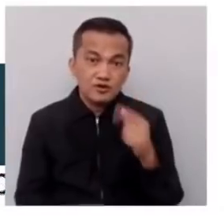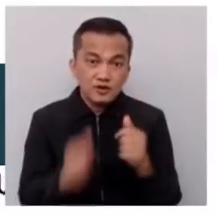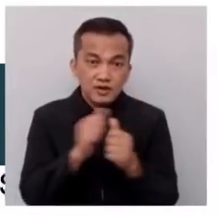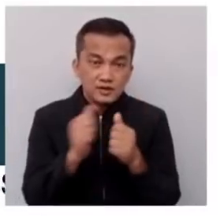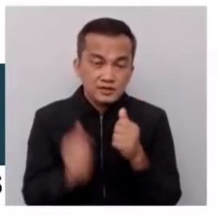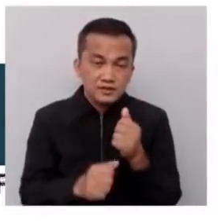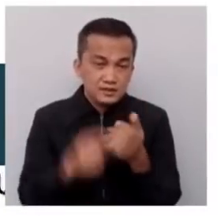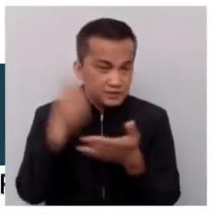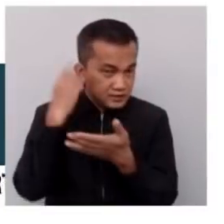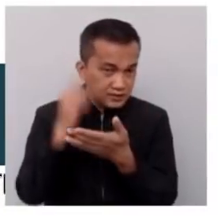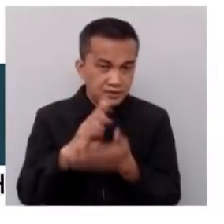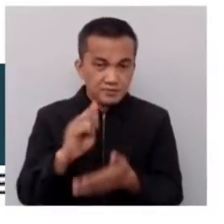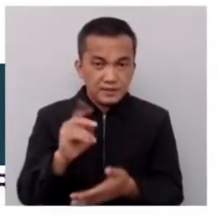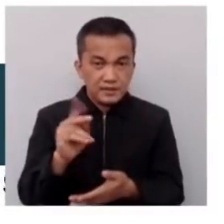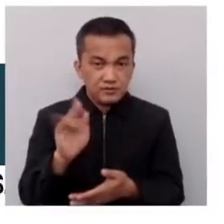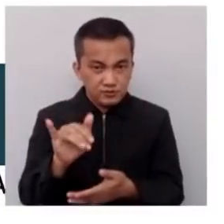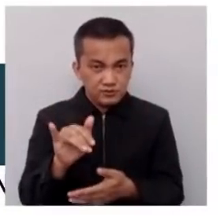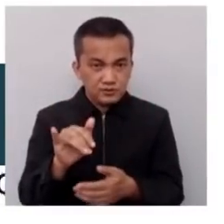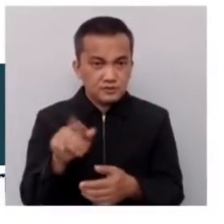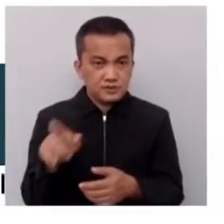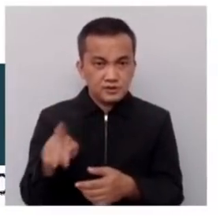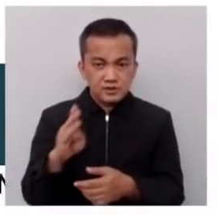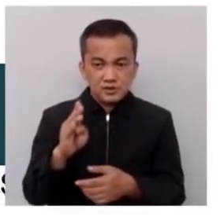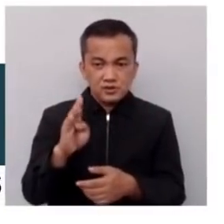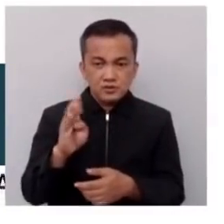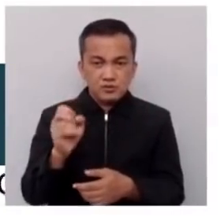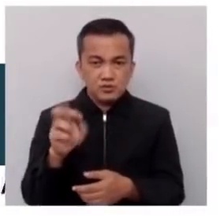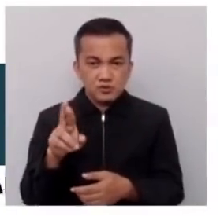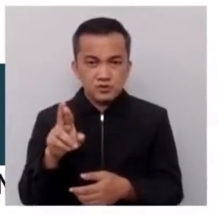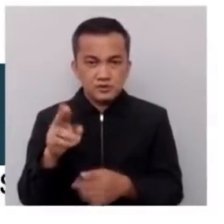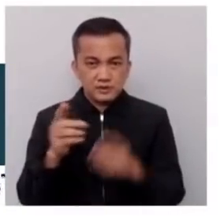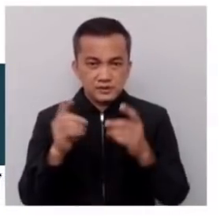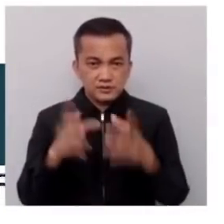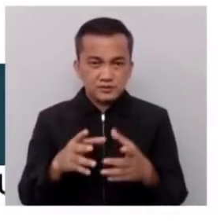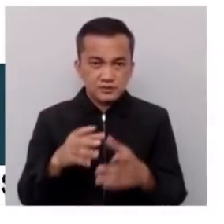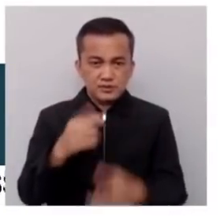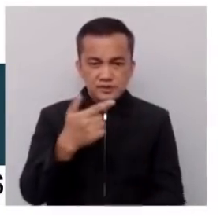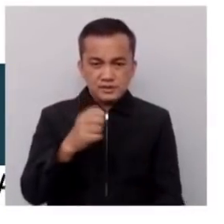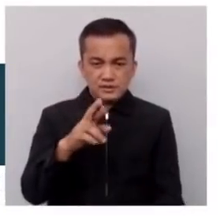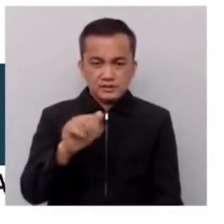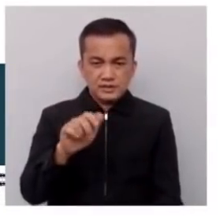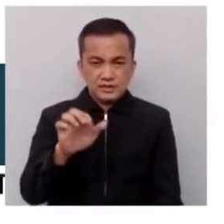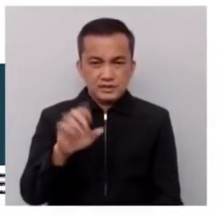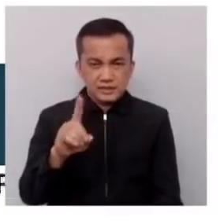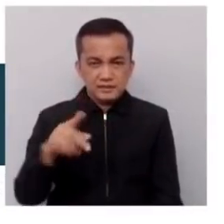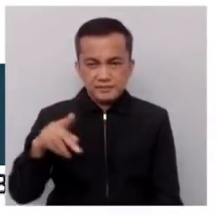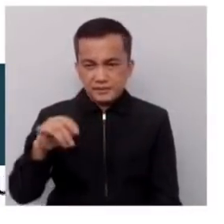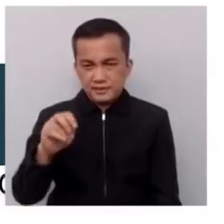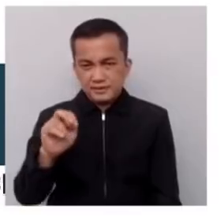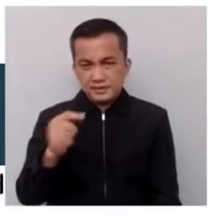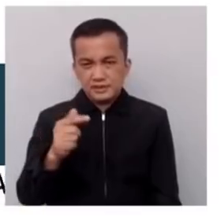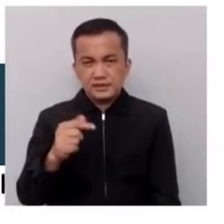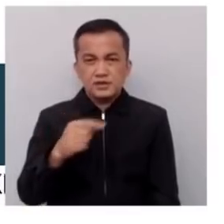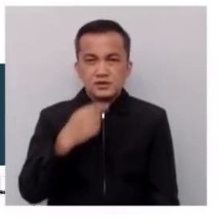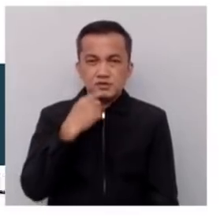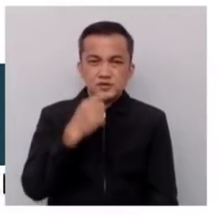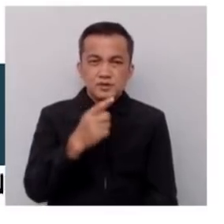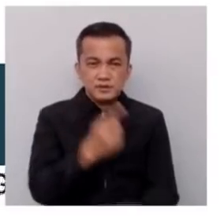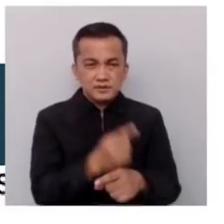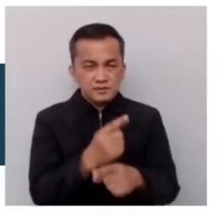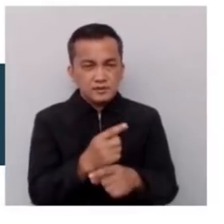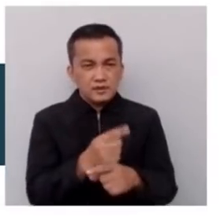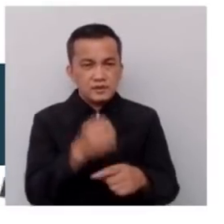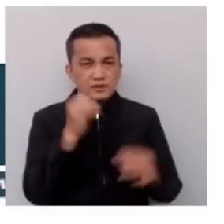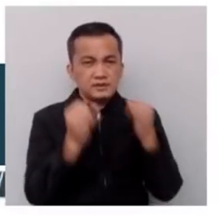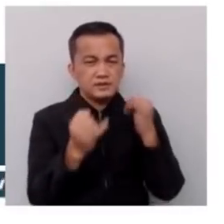Attorney Dino. There's also Bucor Director General Gerald Bantag, who justified the interview because they